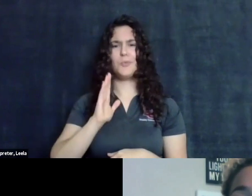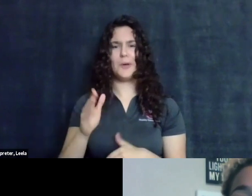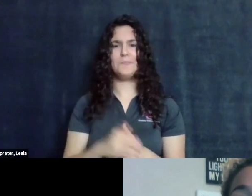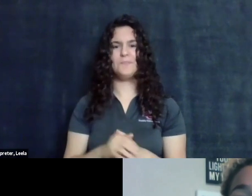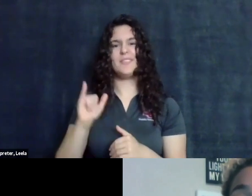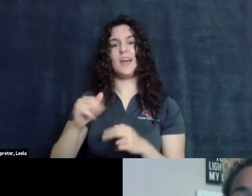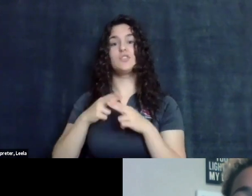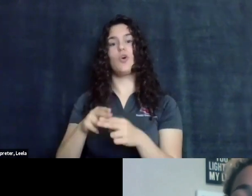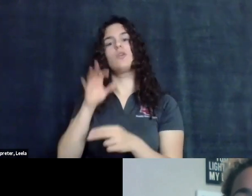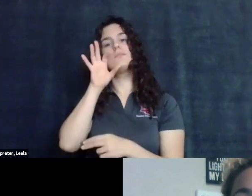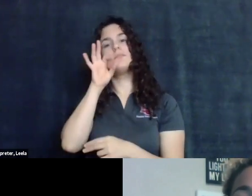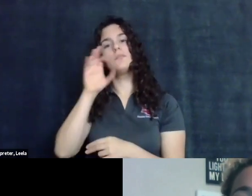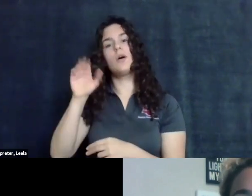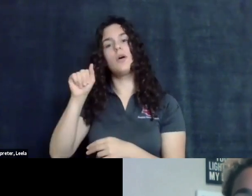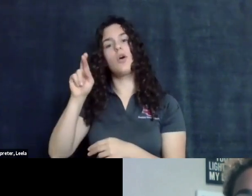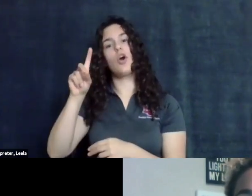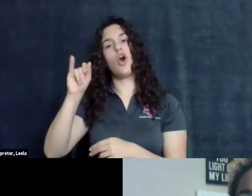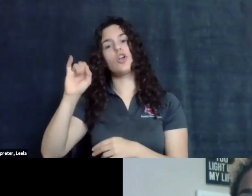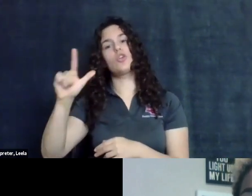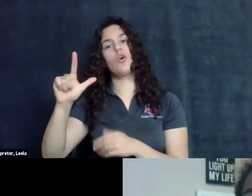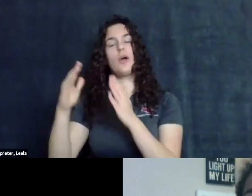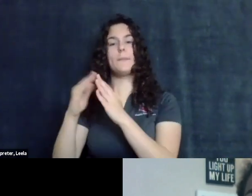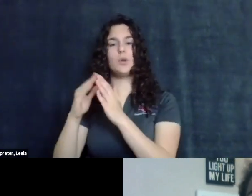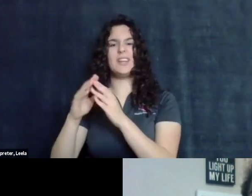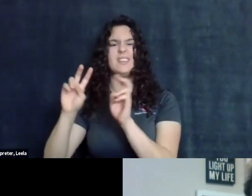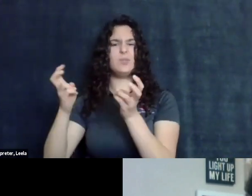Cardinal Community's first year experience course.